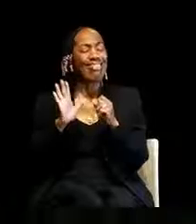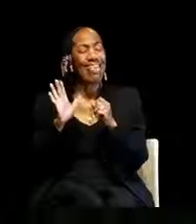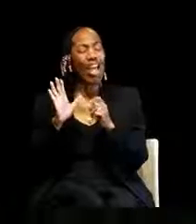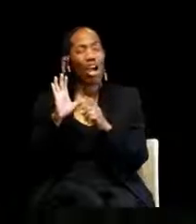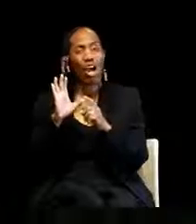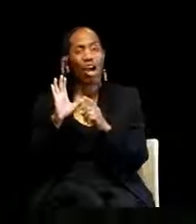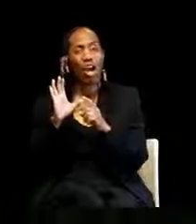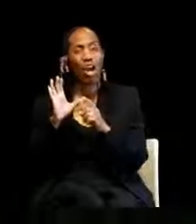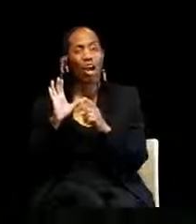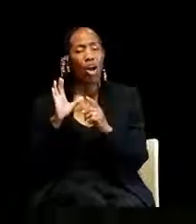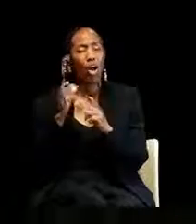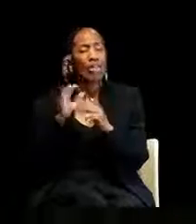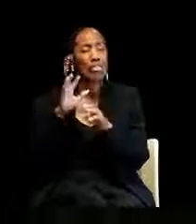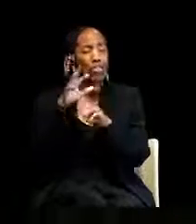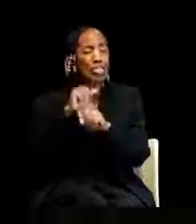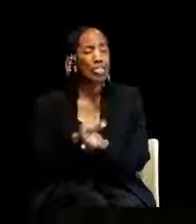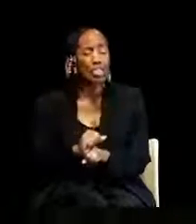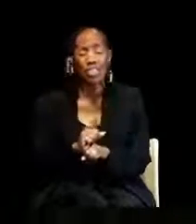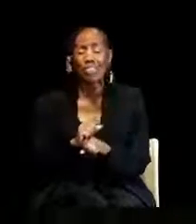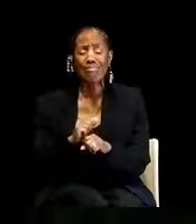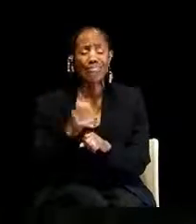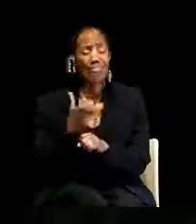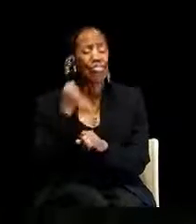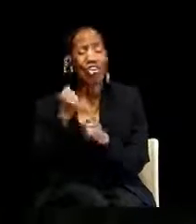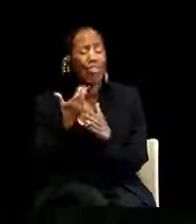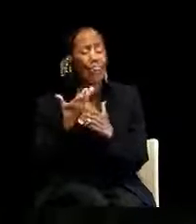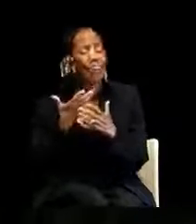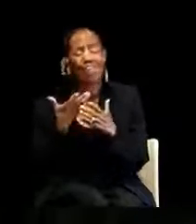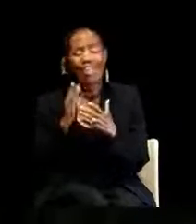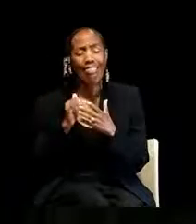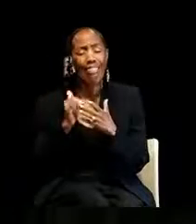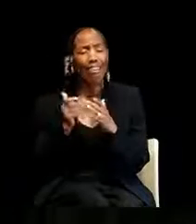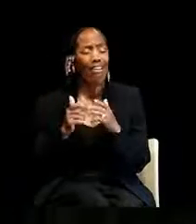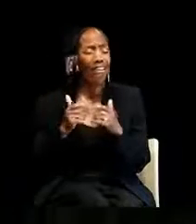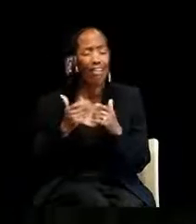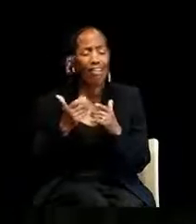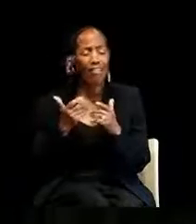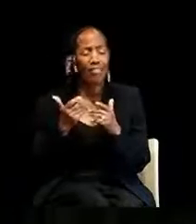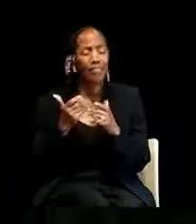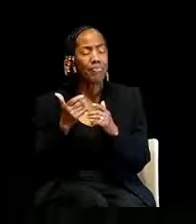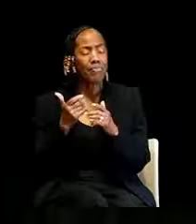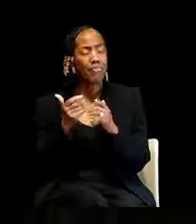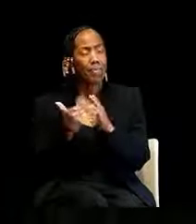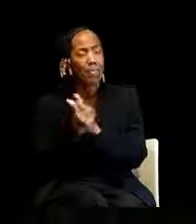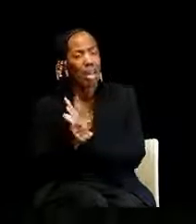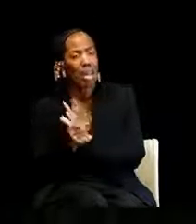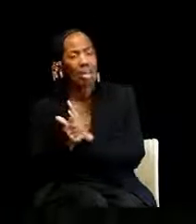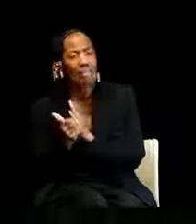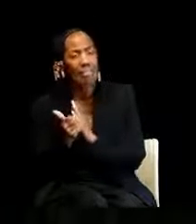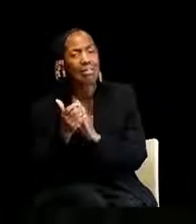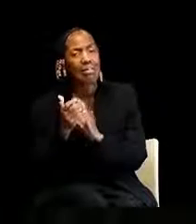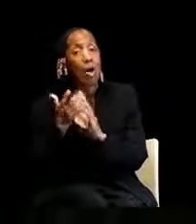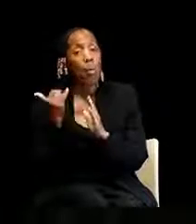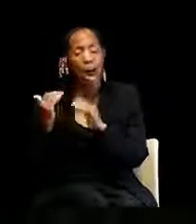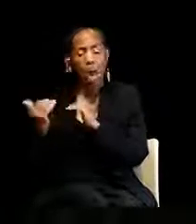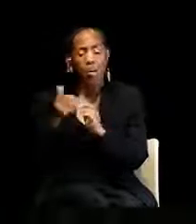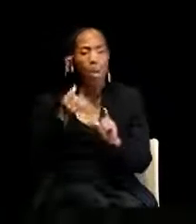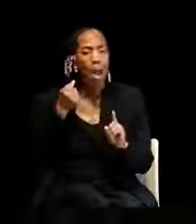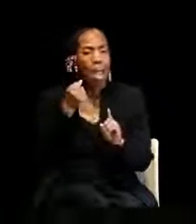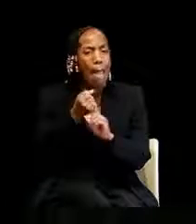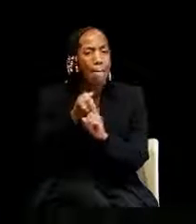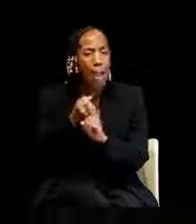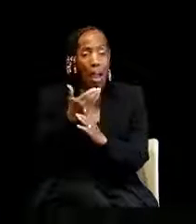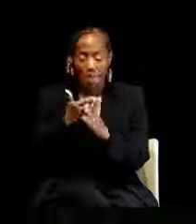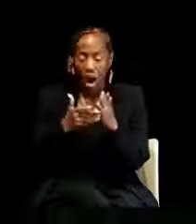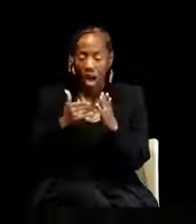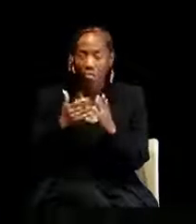away, whether it was as a result of war or as a result of like the impact of war. And part of my